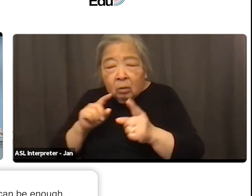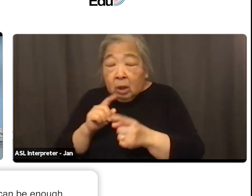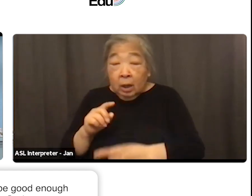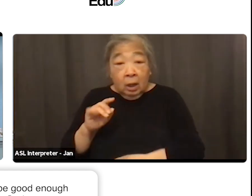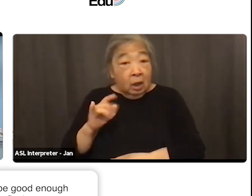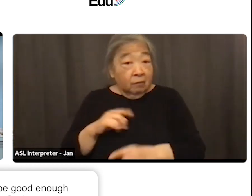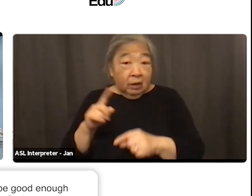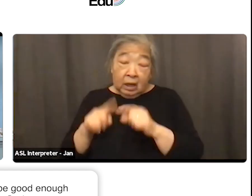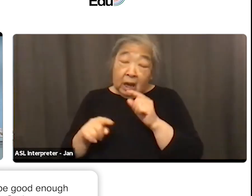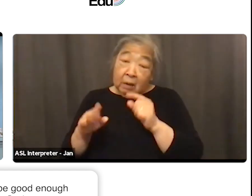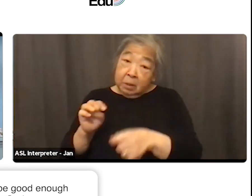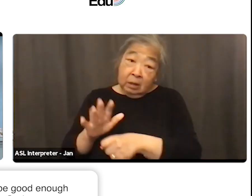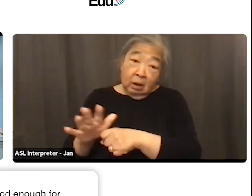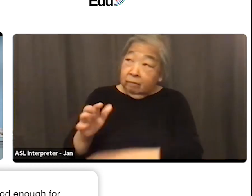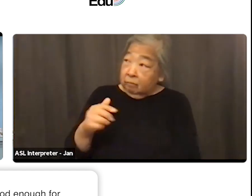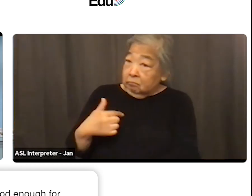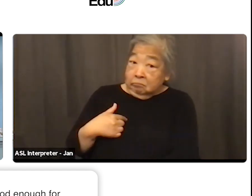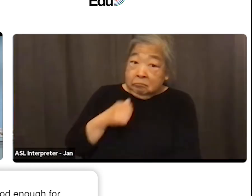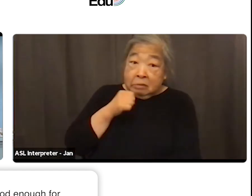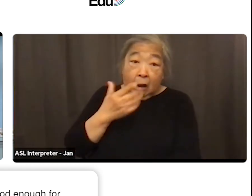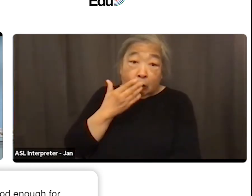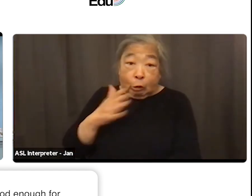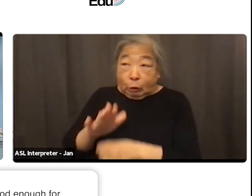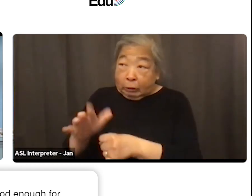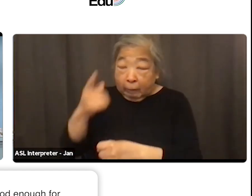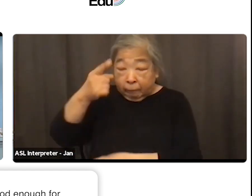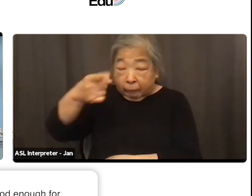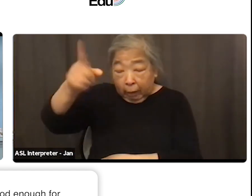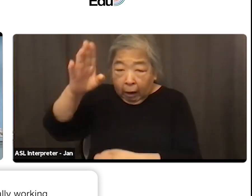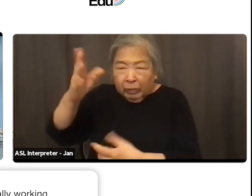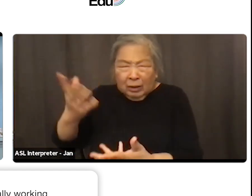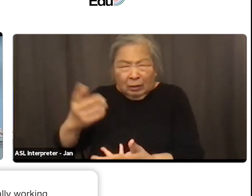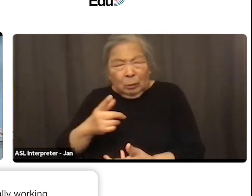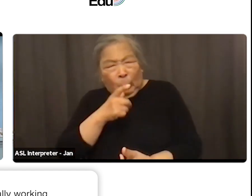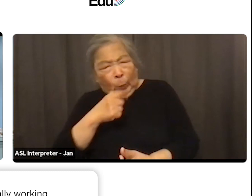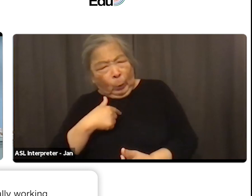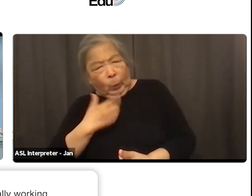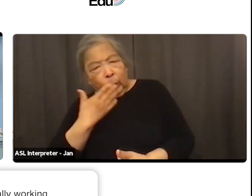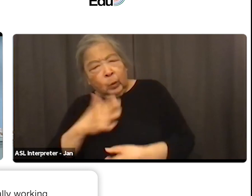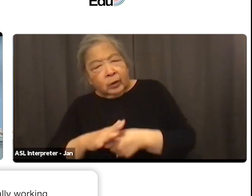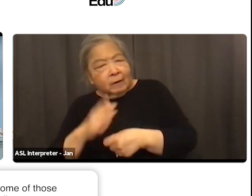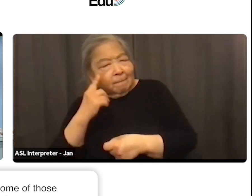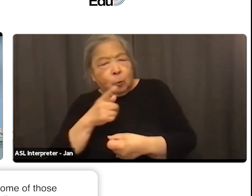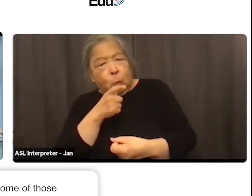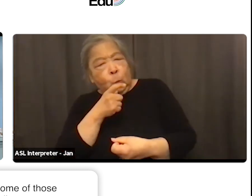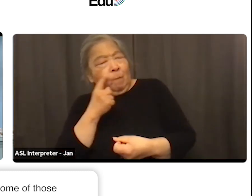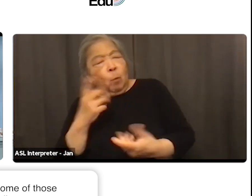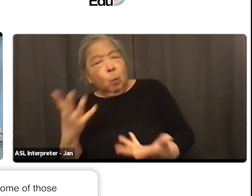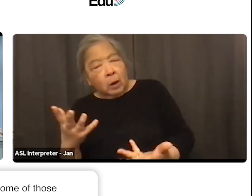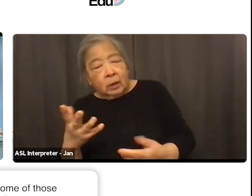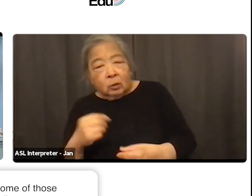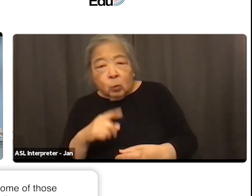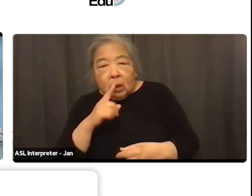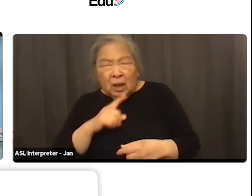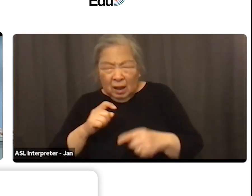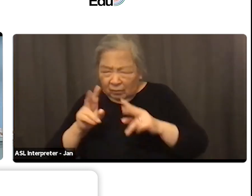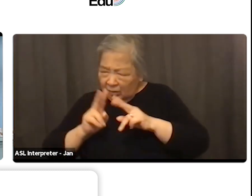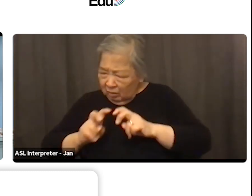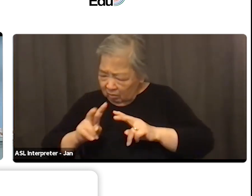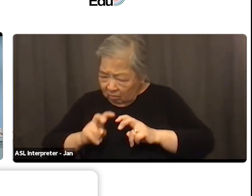can't be good enough for God, then who the fuck could you be good enough for? And really working through some of those